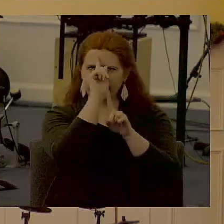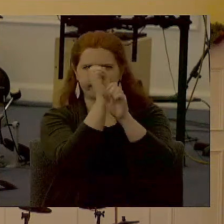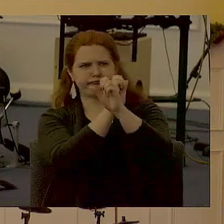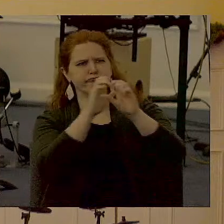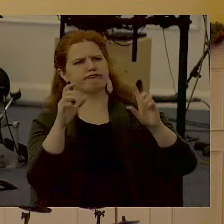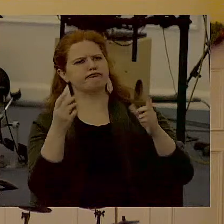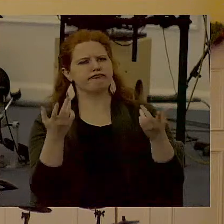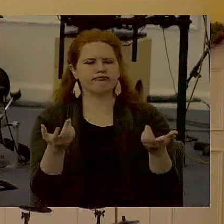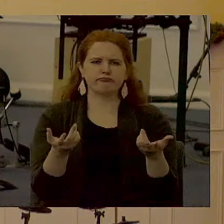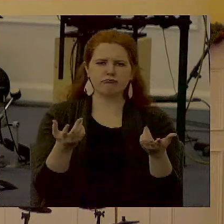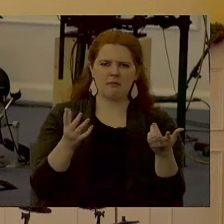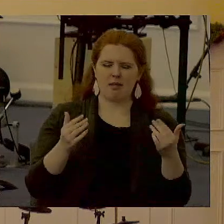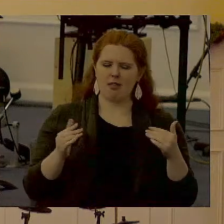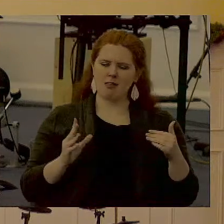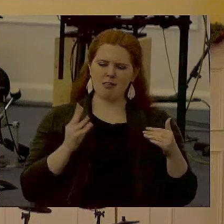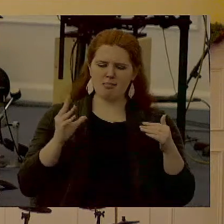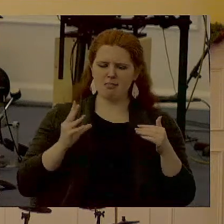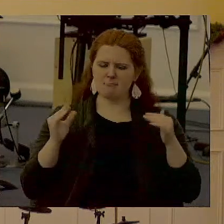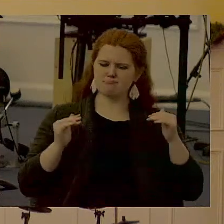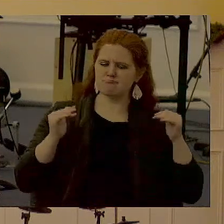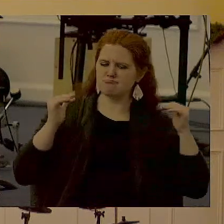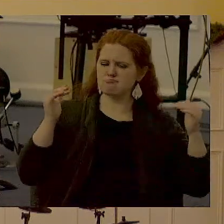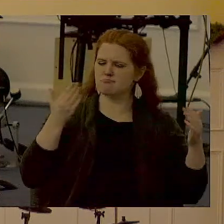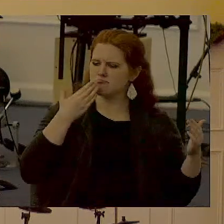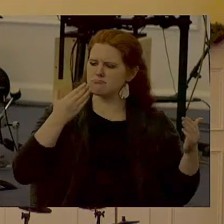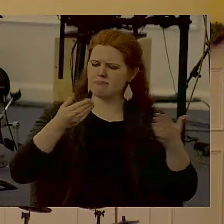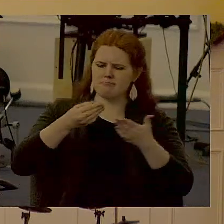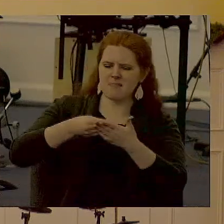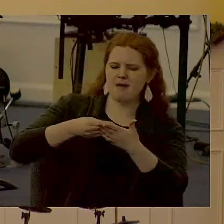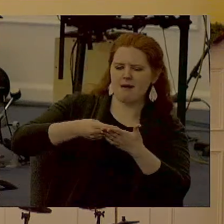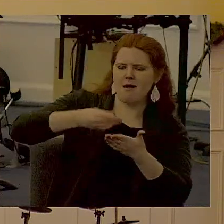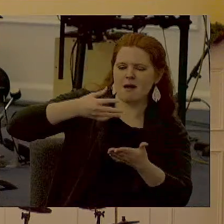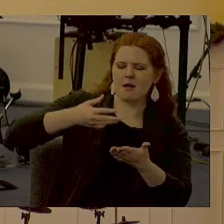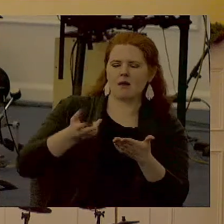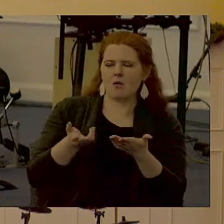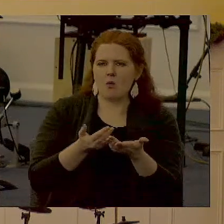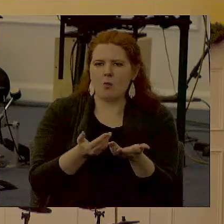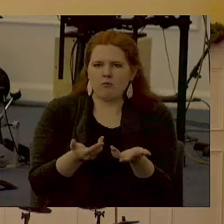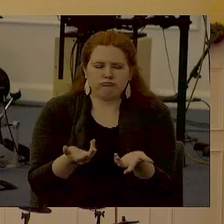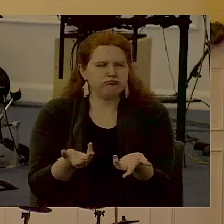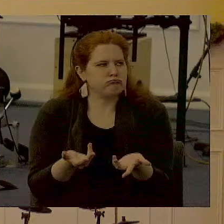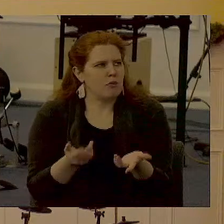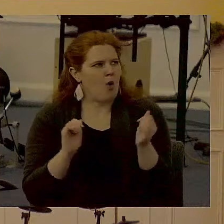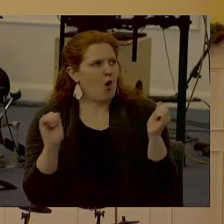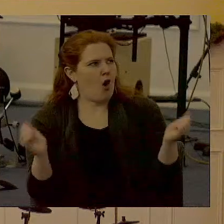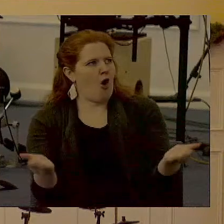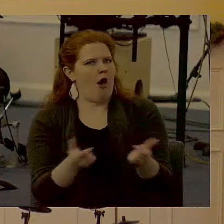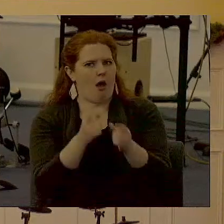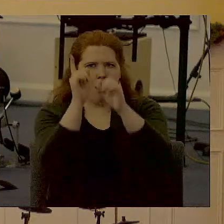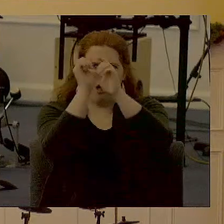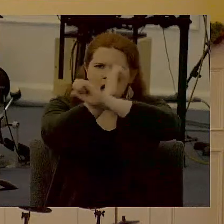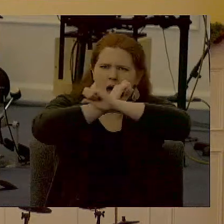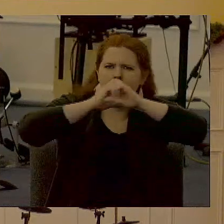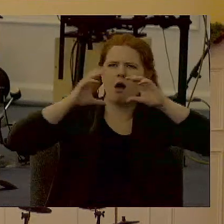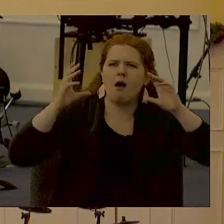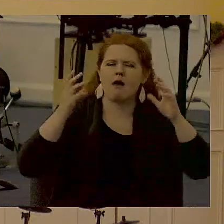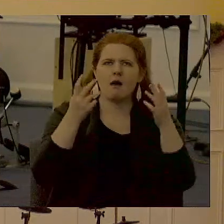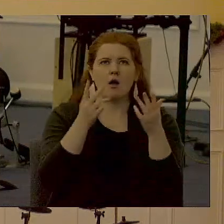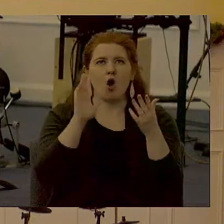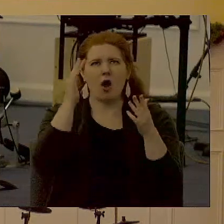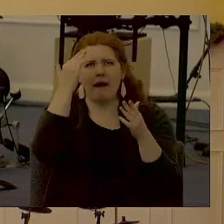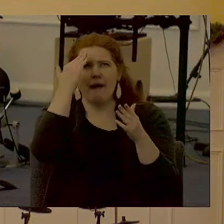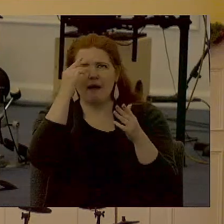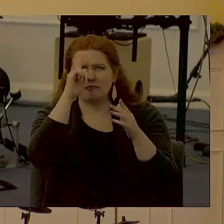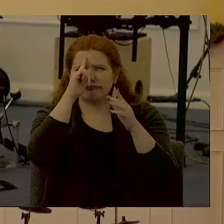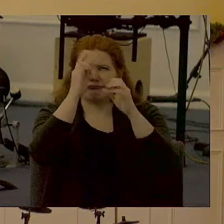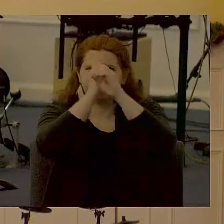way. To be elite, to be well off. However you would say it politely, all of us have some vision in our